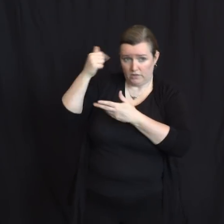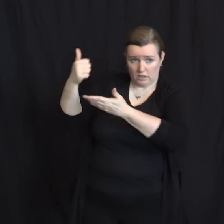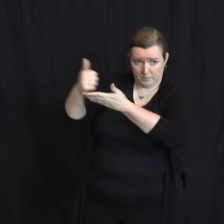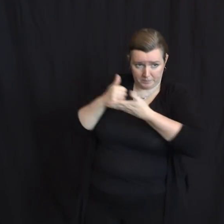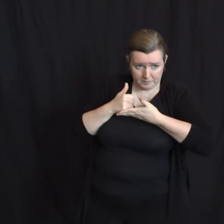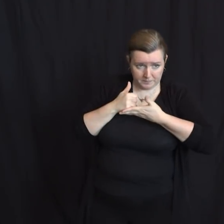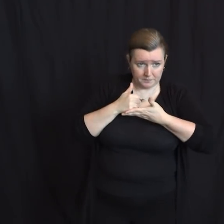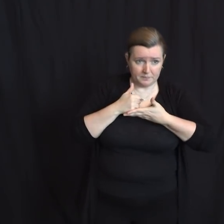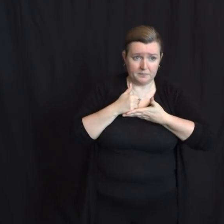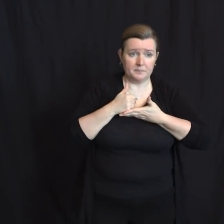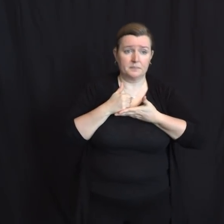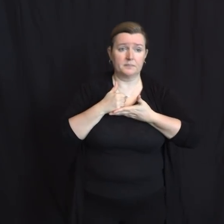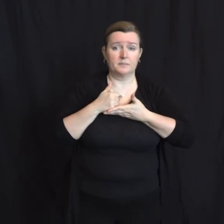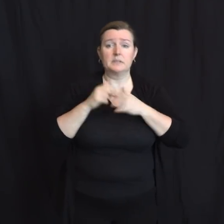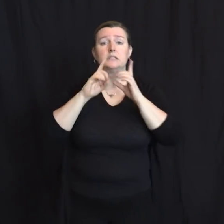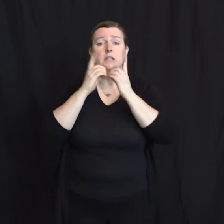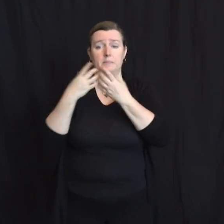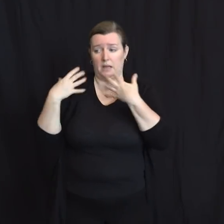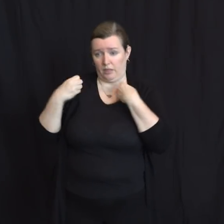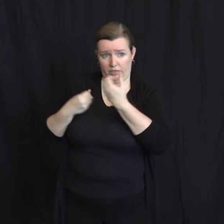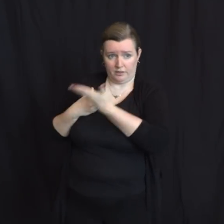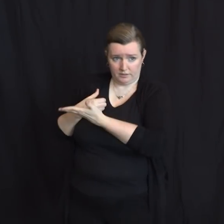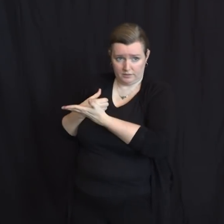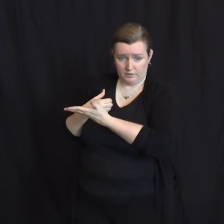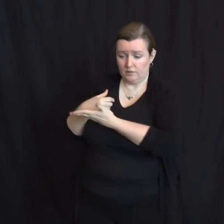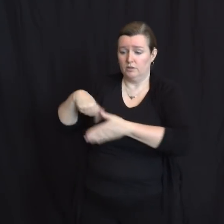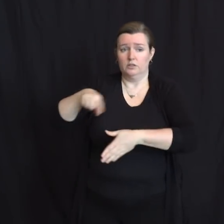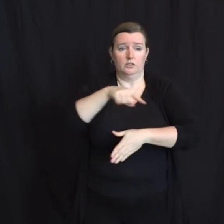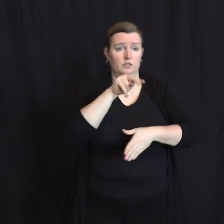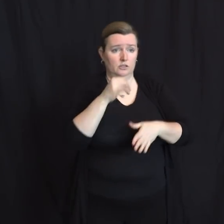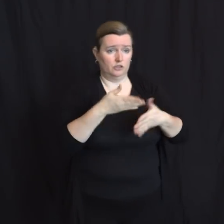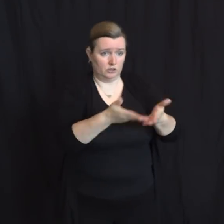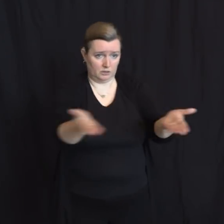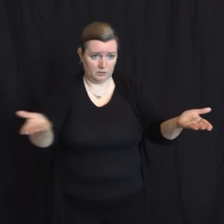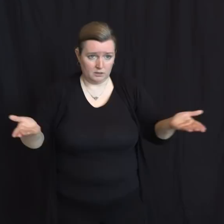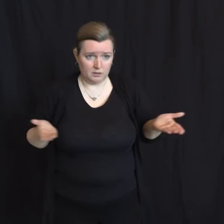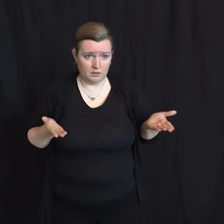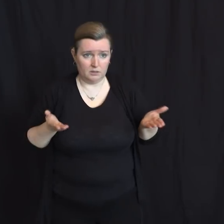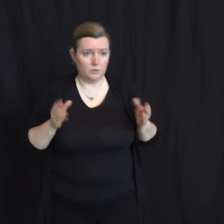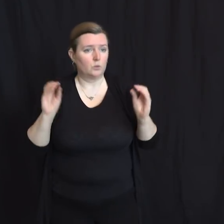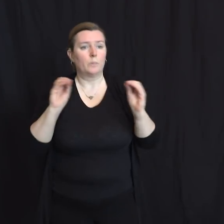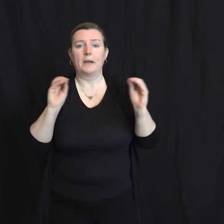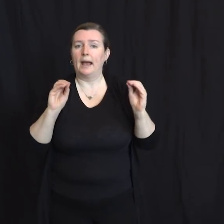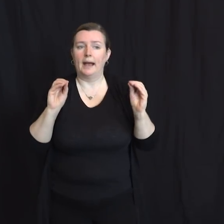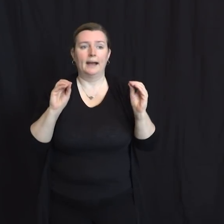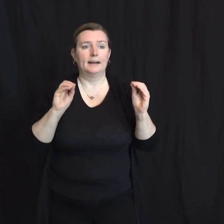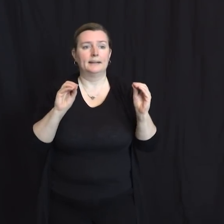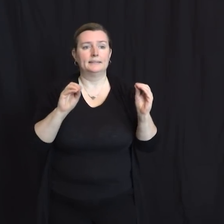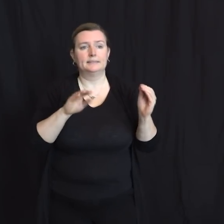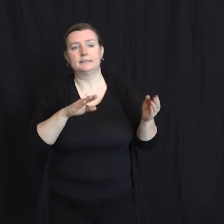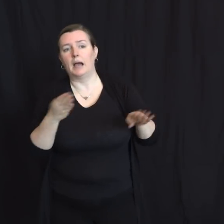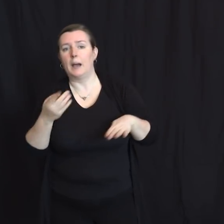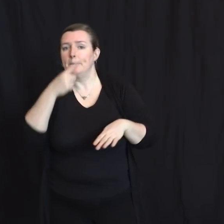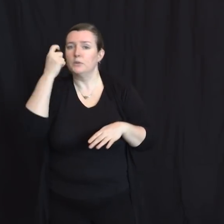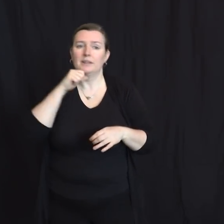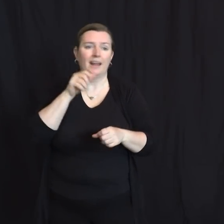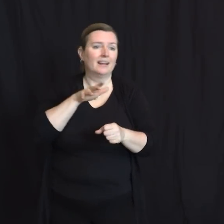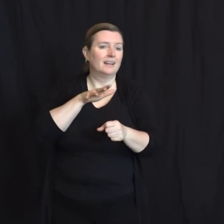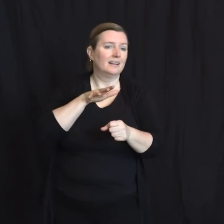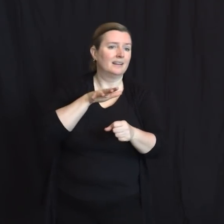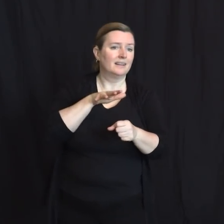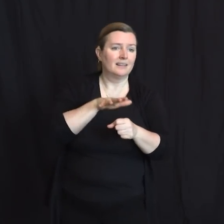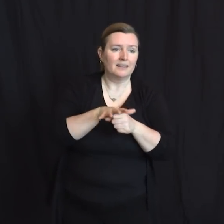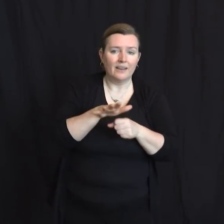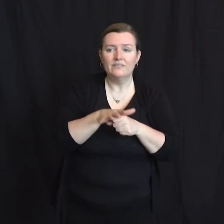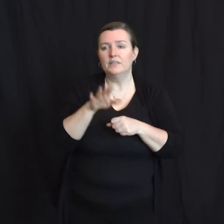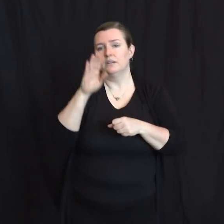commissioner, that there is no one in New Jersey who has died due to lack of a hospital bed, due to lack of an ICU bed, due to lack of a ventilator.